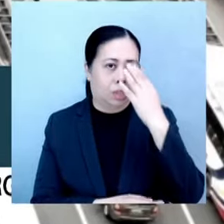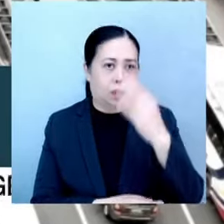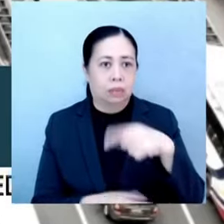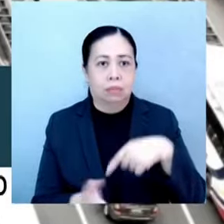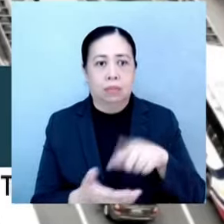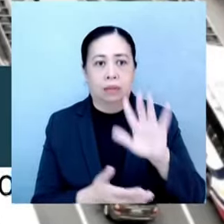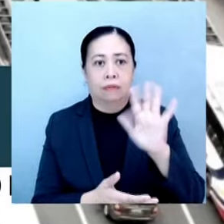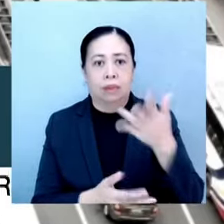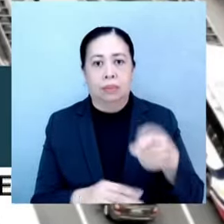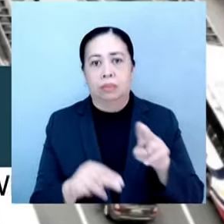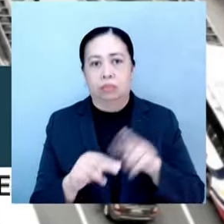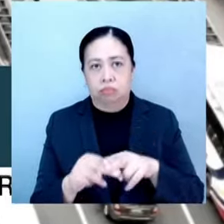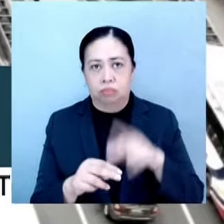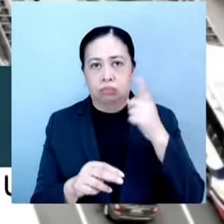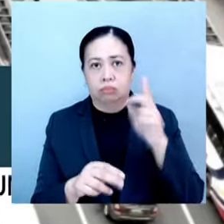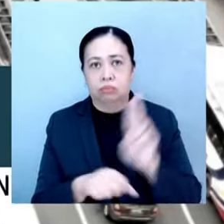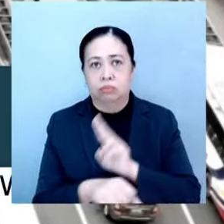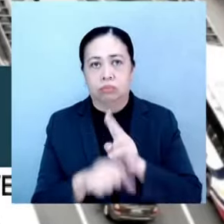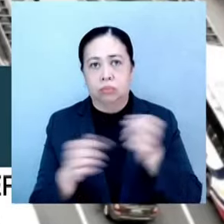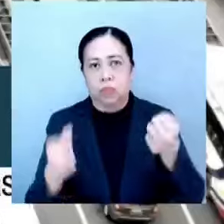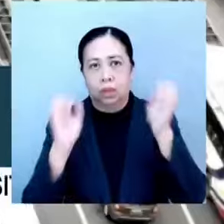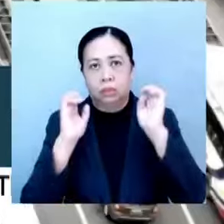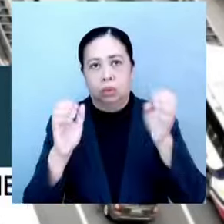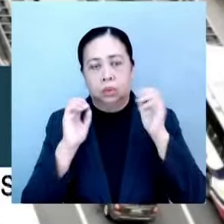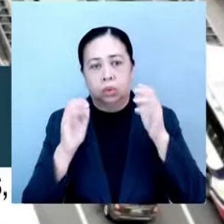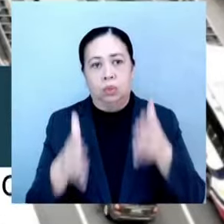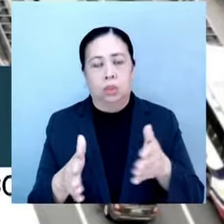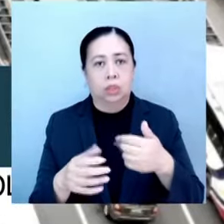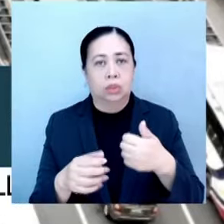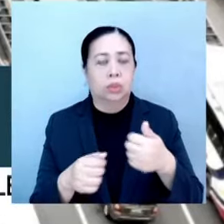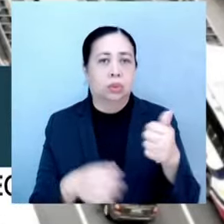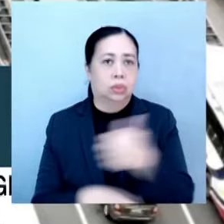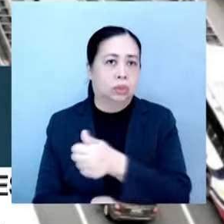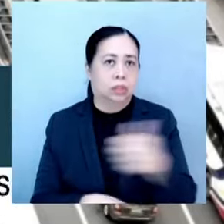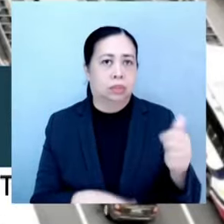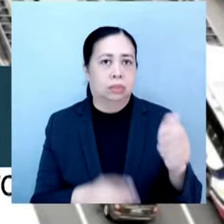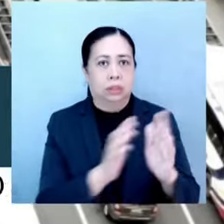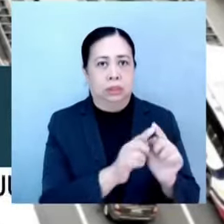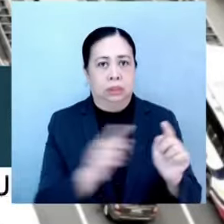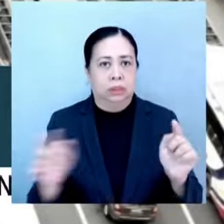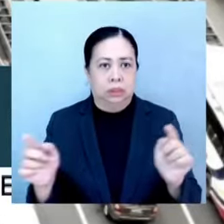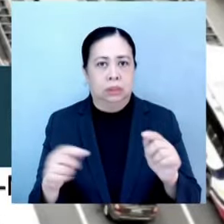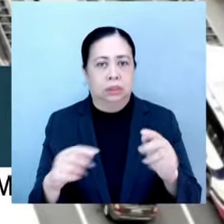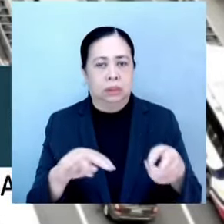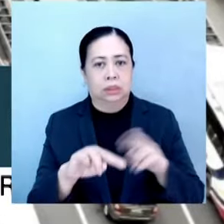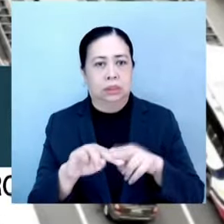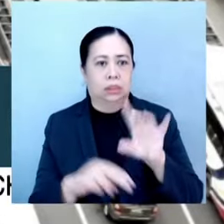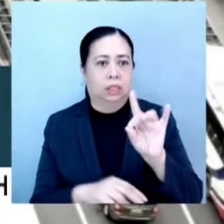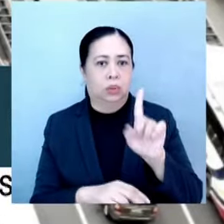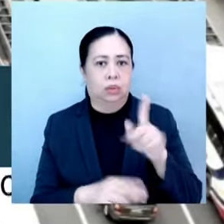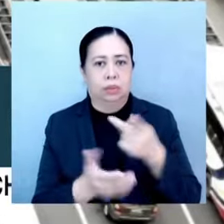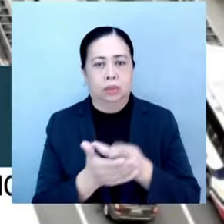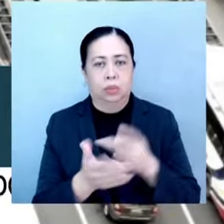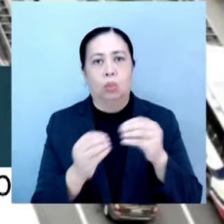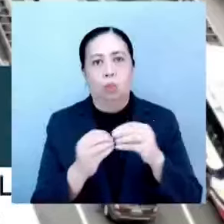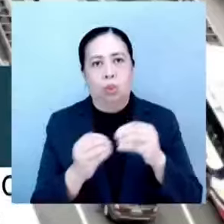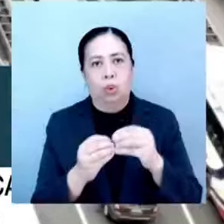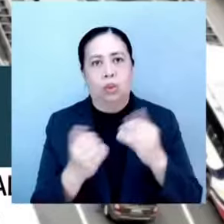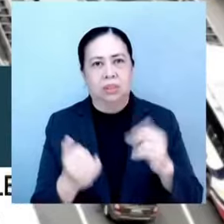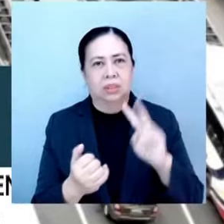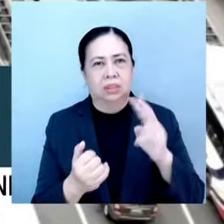more to use the expressway. Those traveling NLEX end-to-end will pay as much as 81 pesos more. This is the second tranche of a